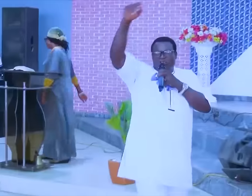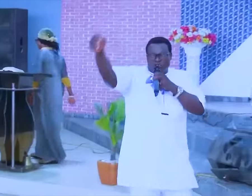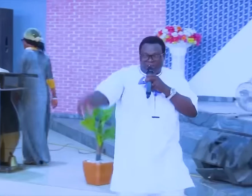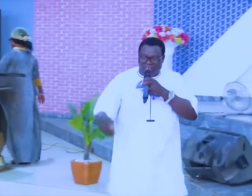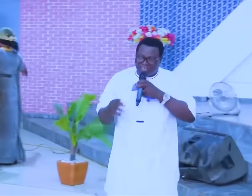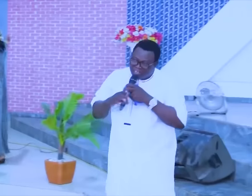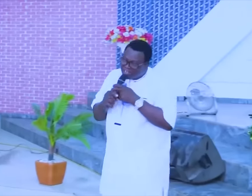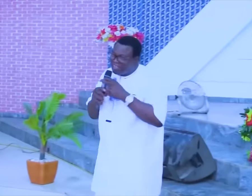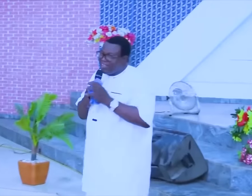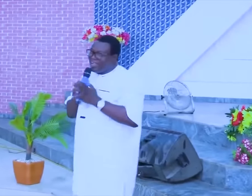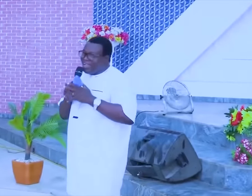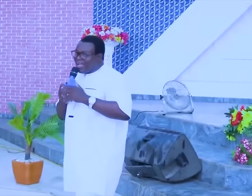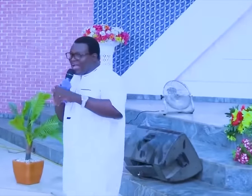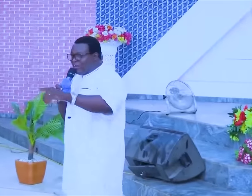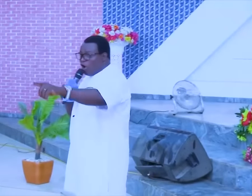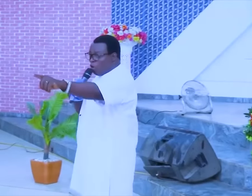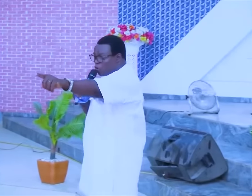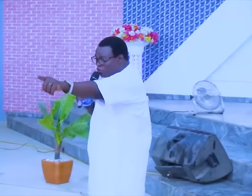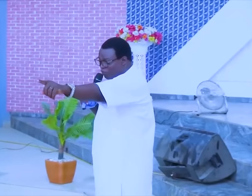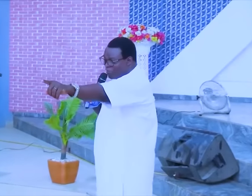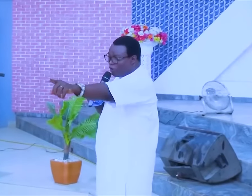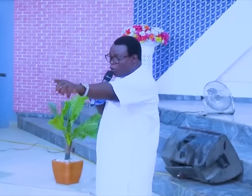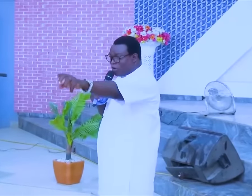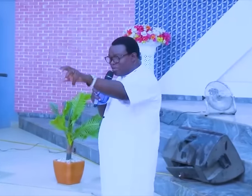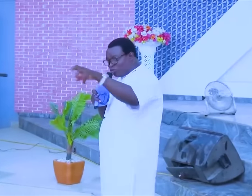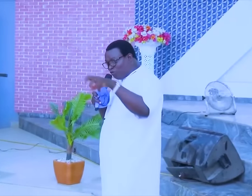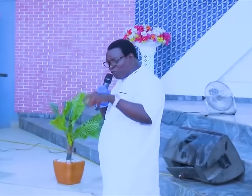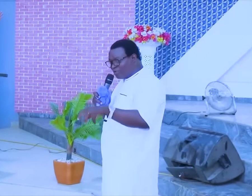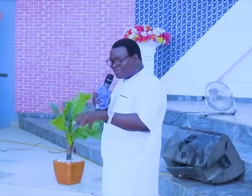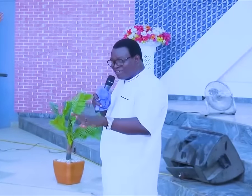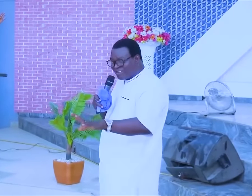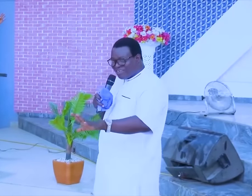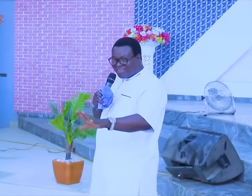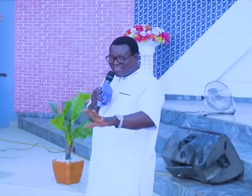Be away soke. Raise up your head. Ani ogun ti fi akoko re so.